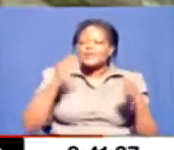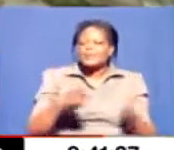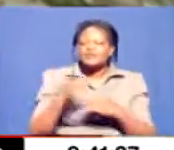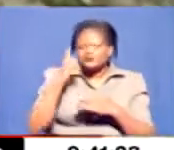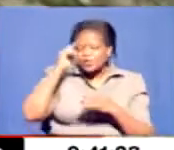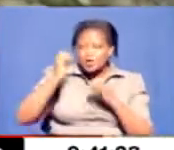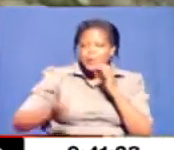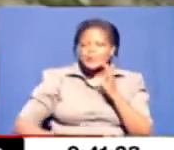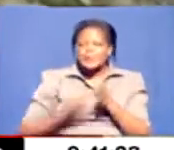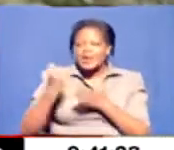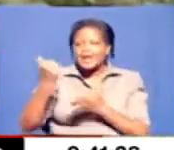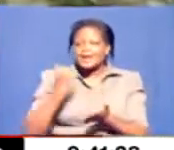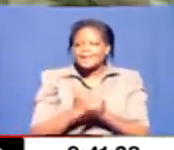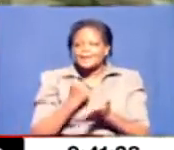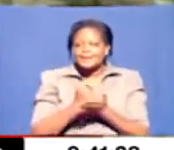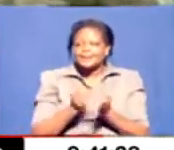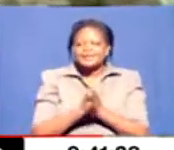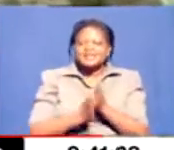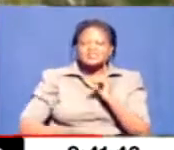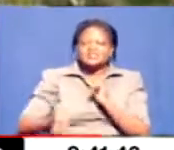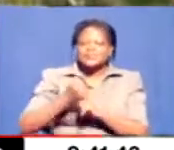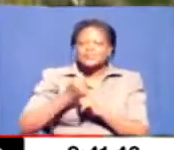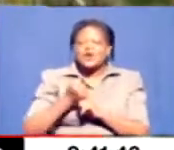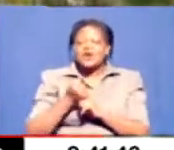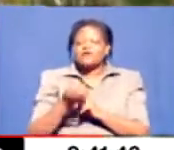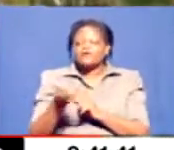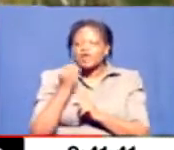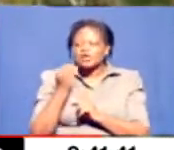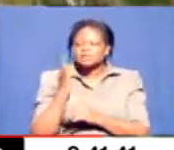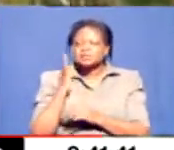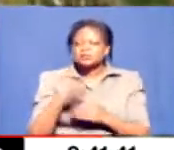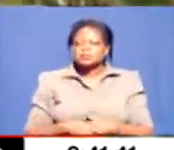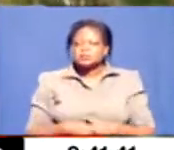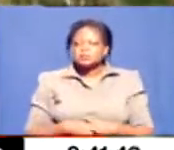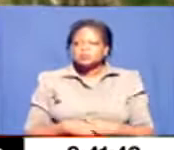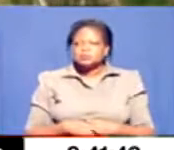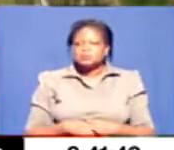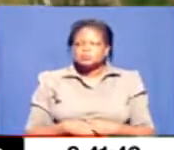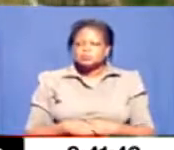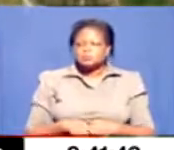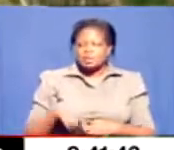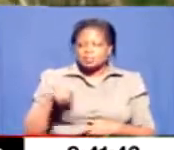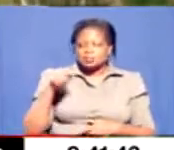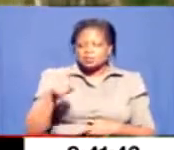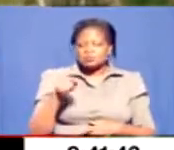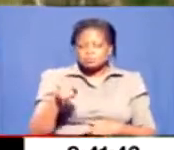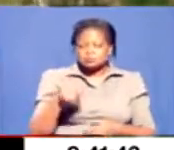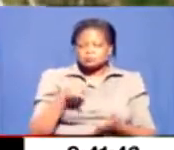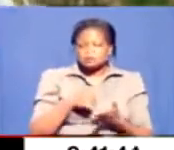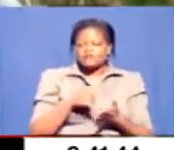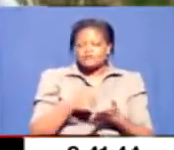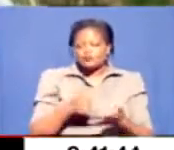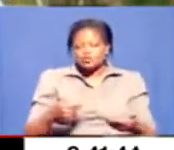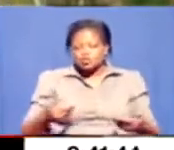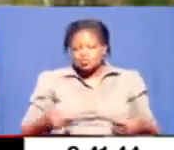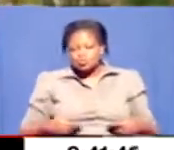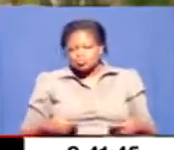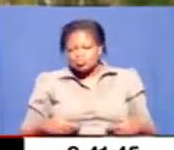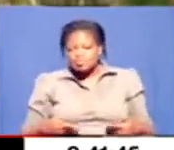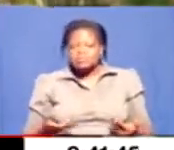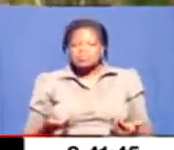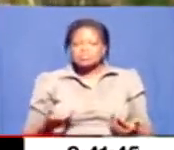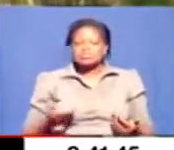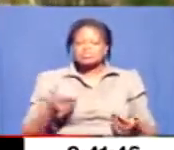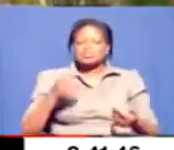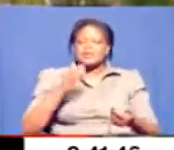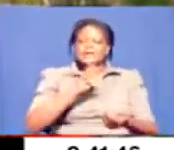of employment and achievement of food security. Na ni kilimo kimehamazisha vijana, my youths wamekuwa empowered, wamesoma,